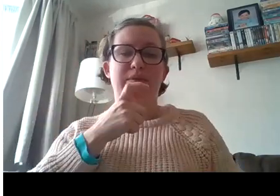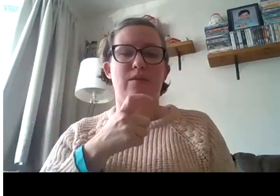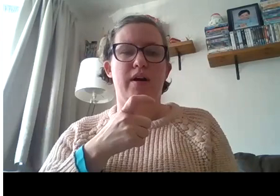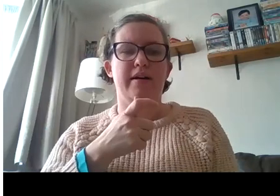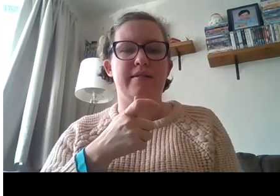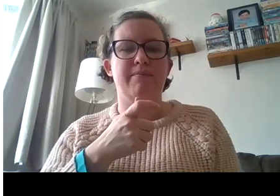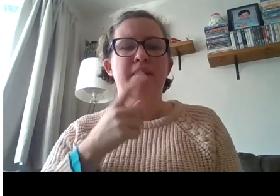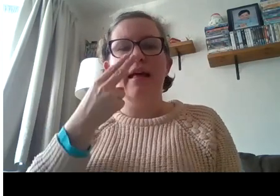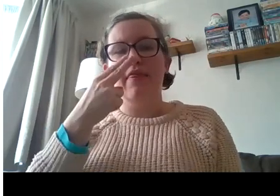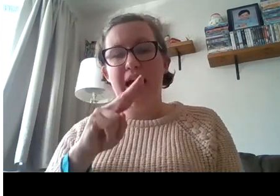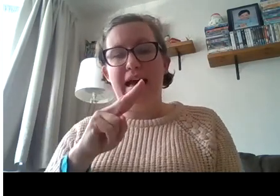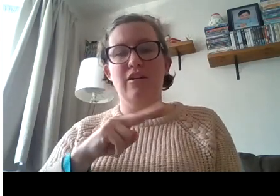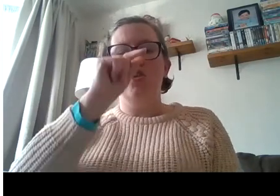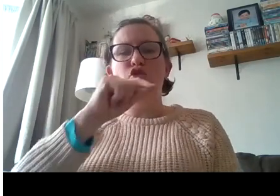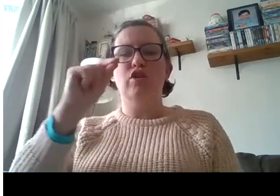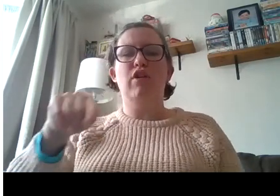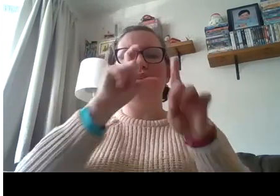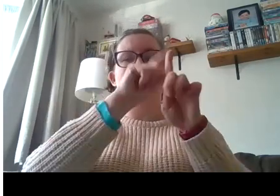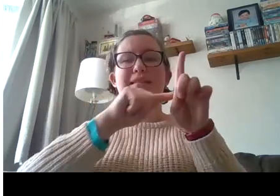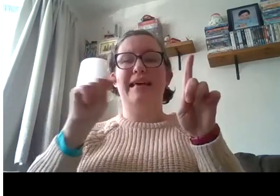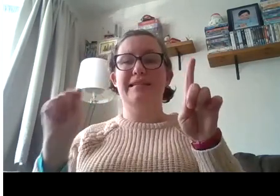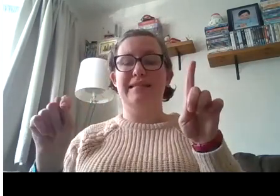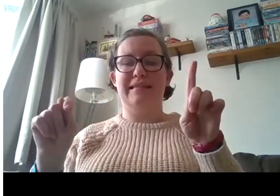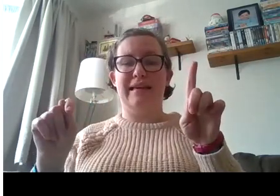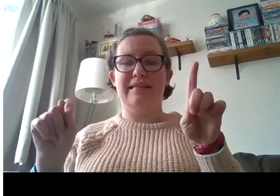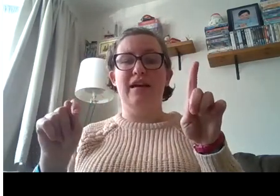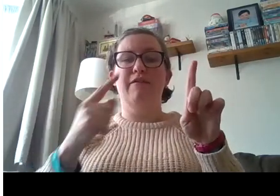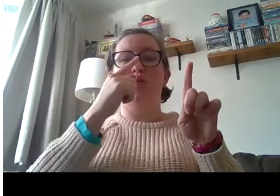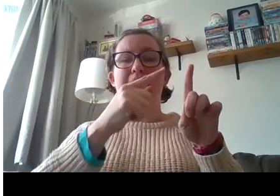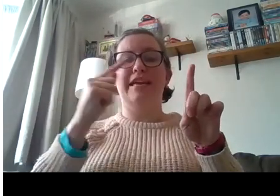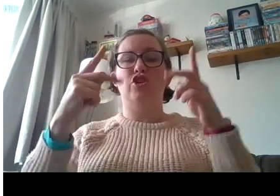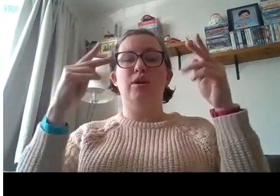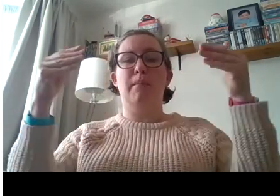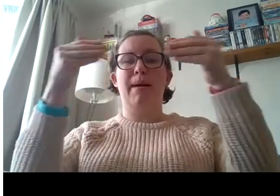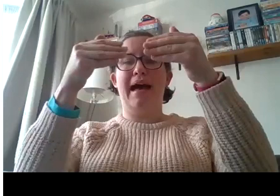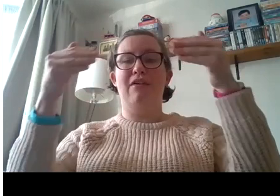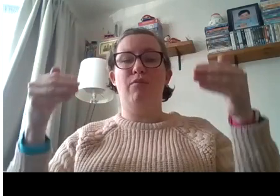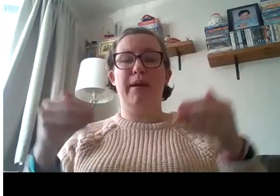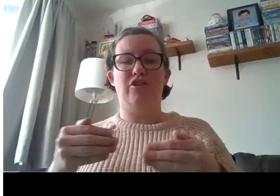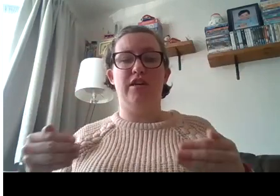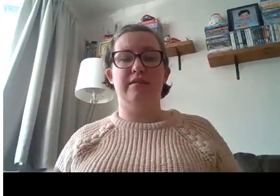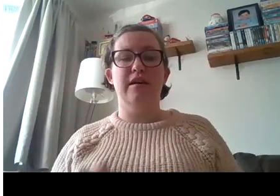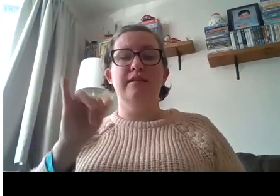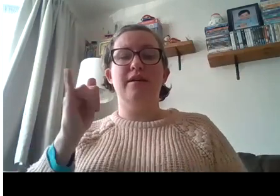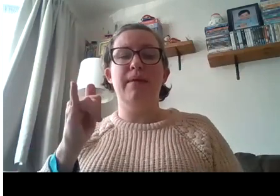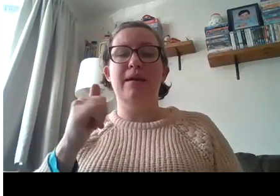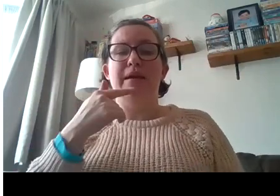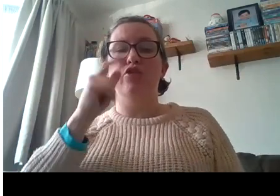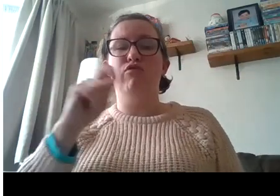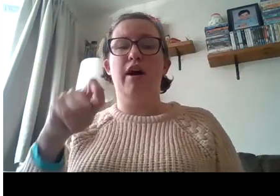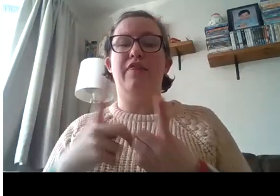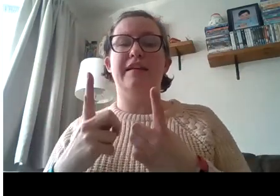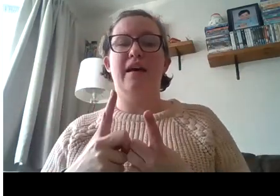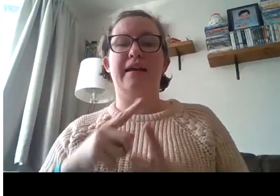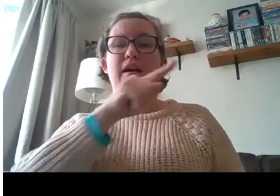the sounds in the words. Then you're going to write some sentences for each pair of pictures. So maybe